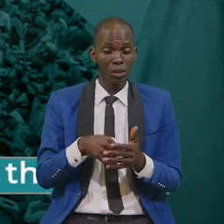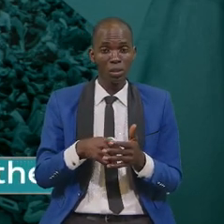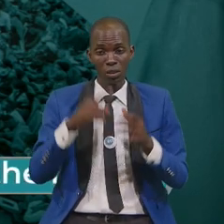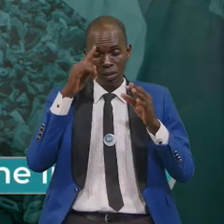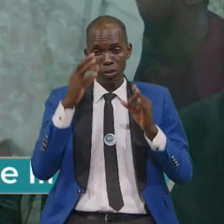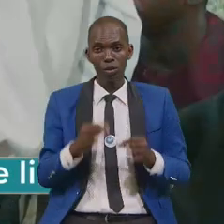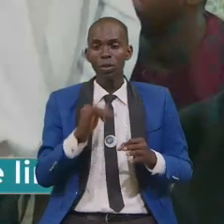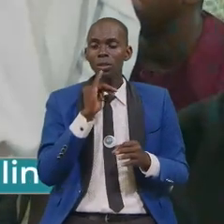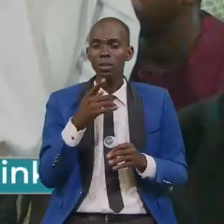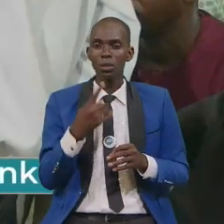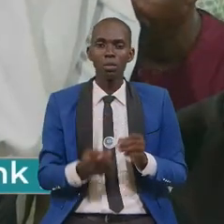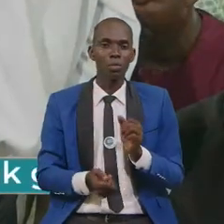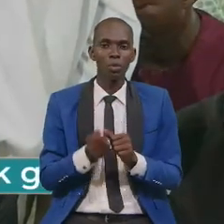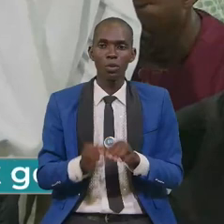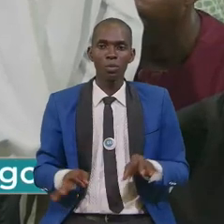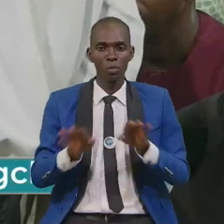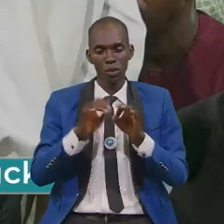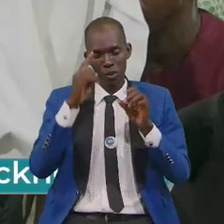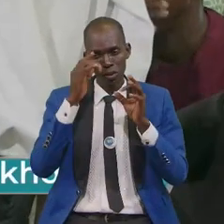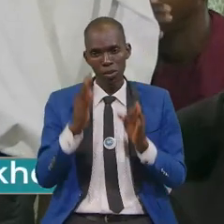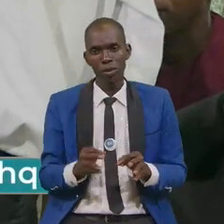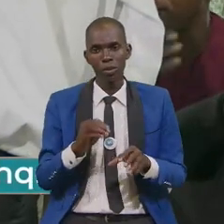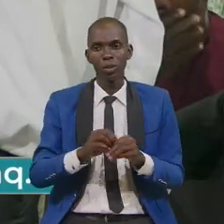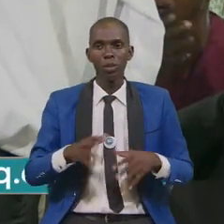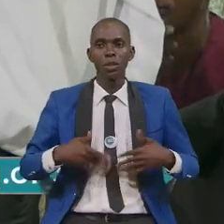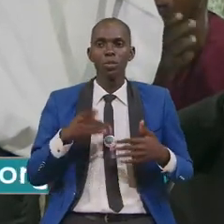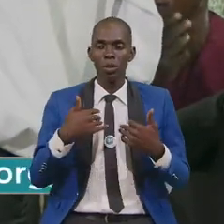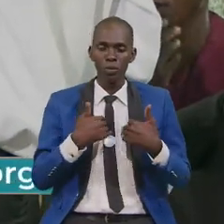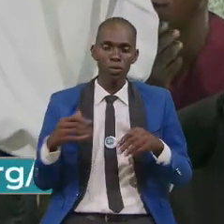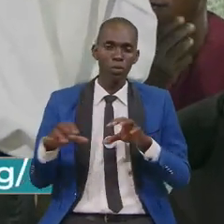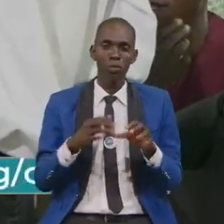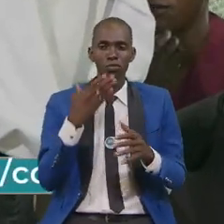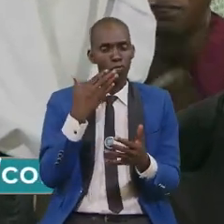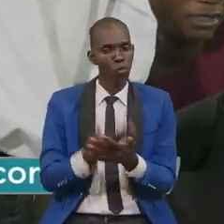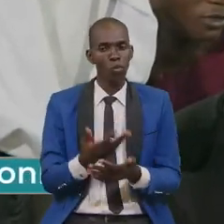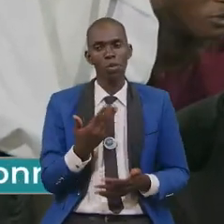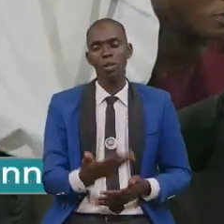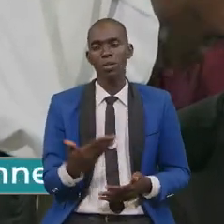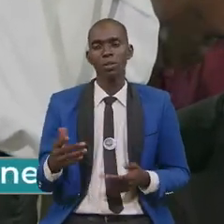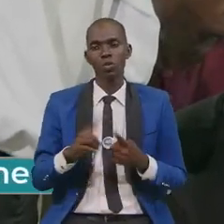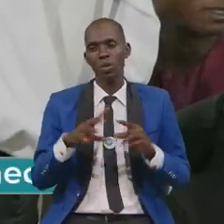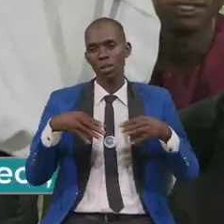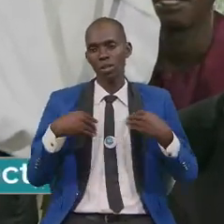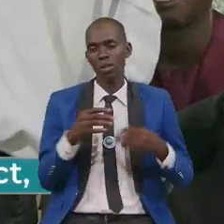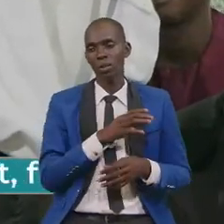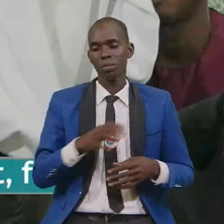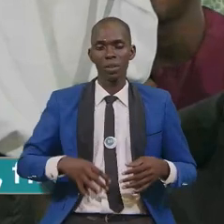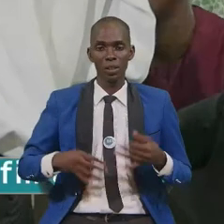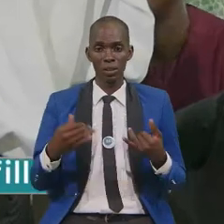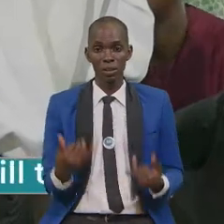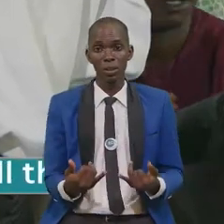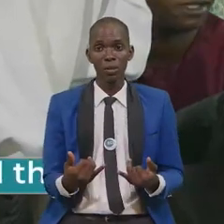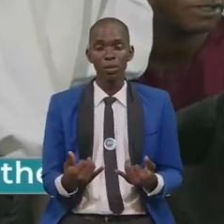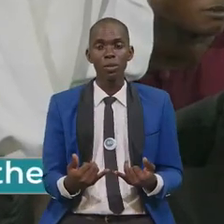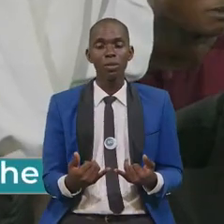life. It's a good thing you have done. So take it further. Make